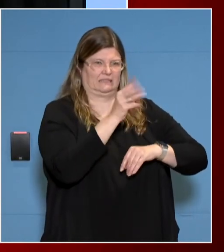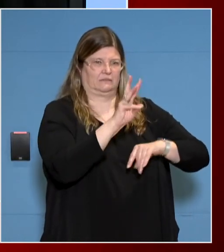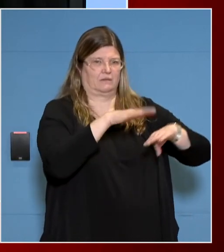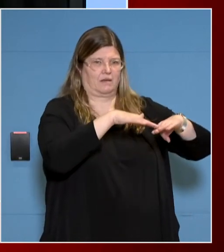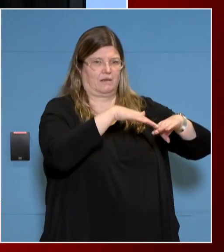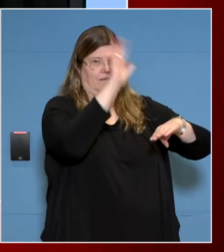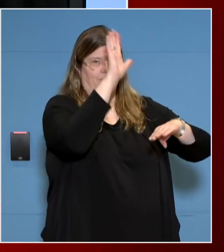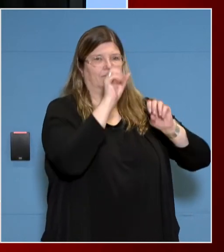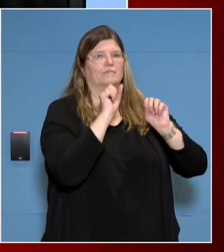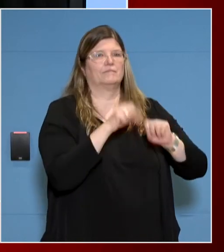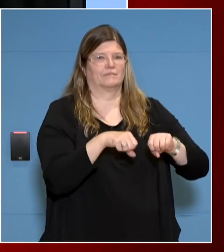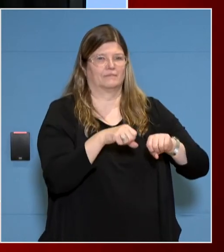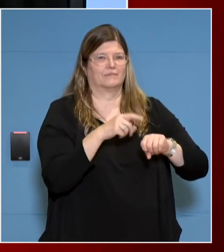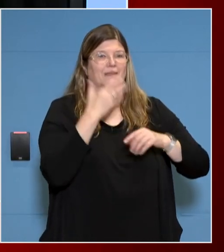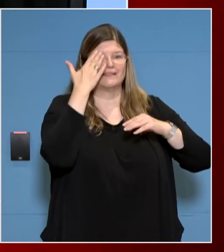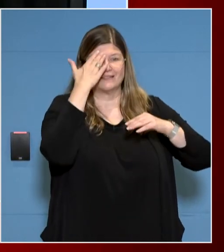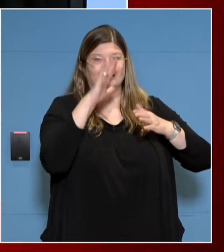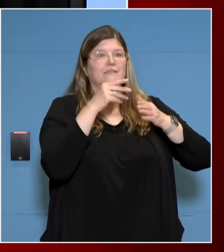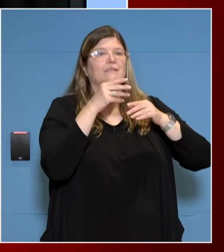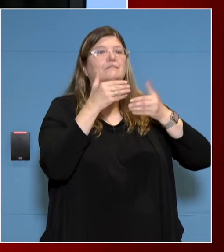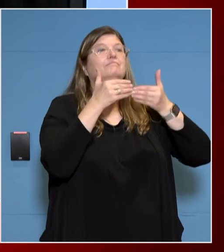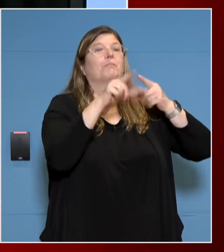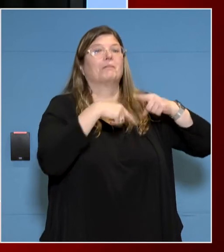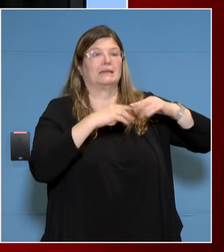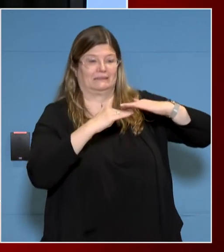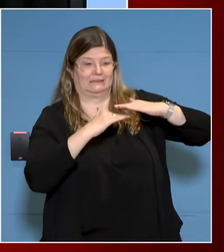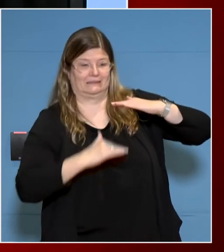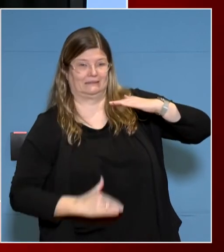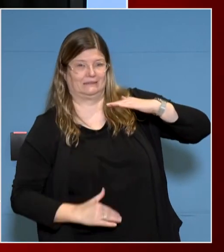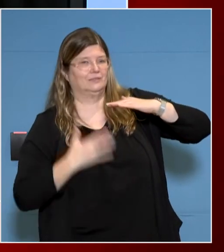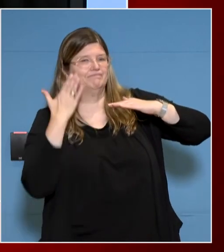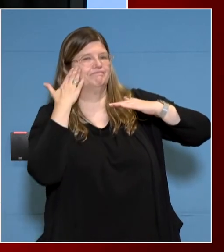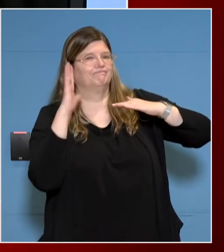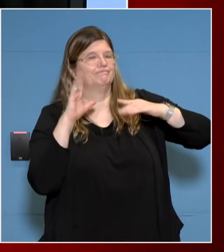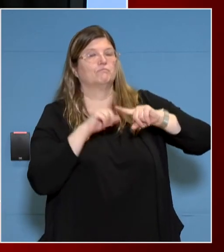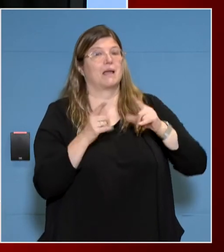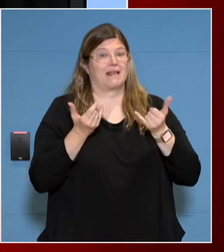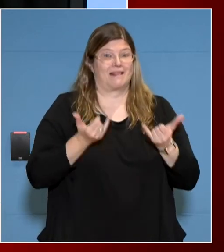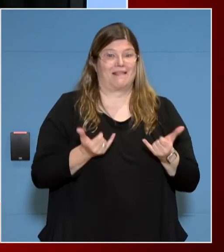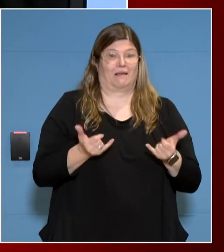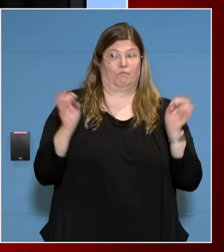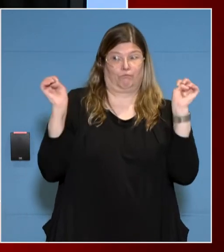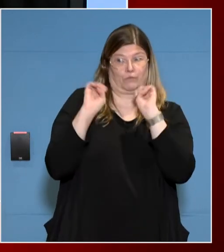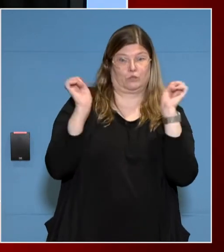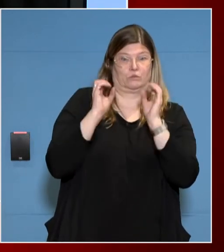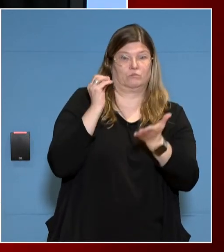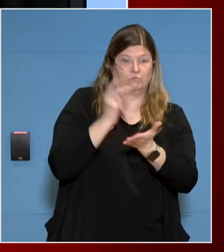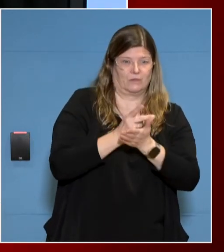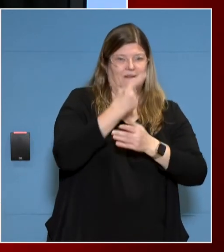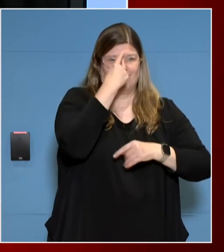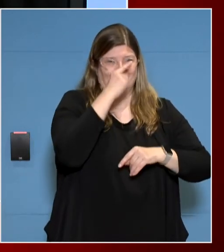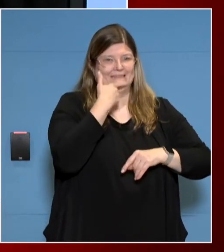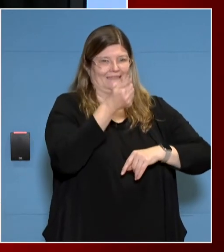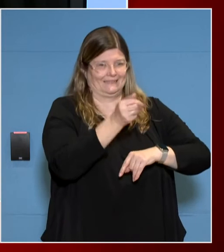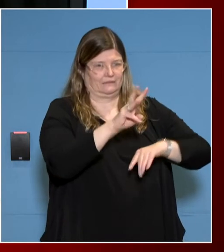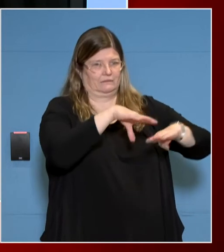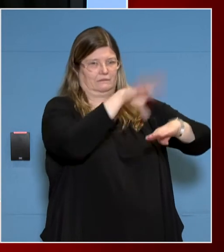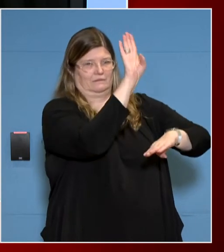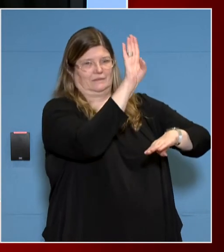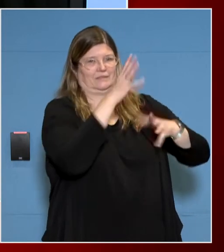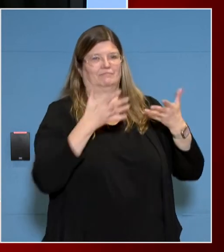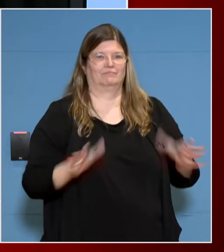mandatory, nor could we until there's a formal approval. And then off topic, we saw 5 people were shot, at least one person dead this morning on Good